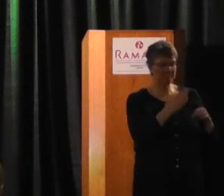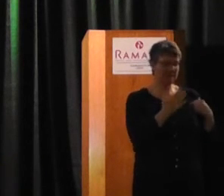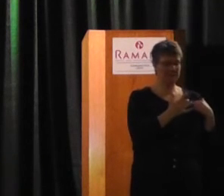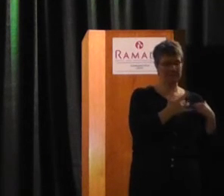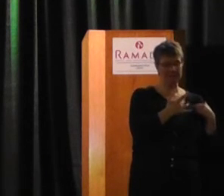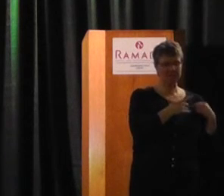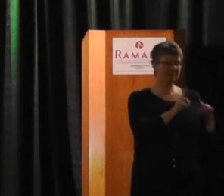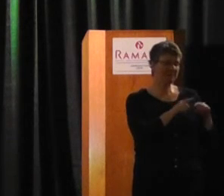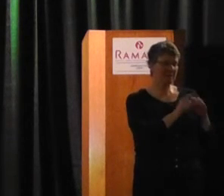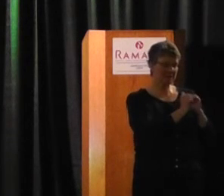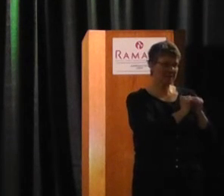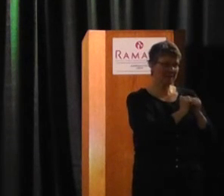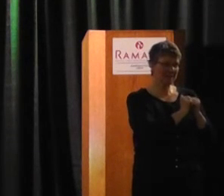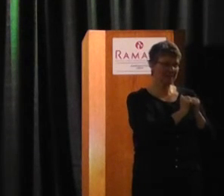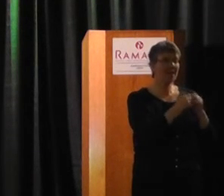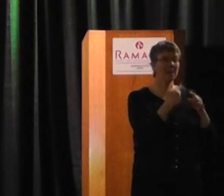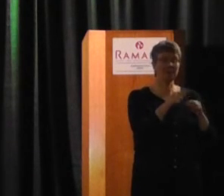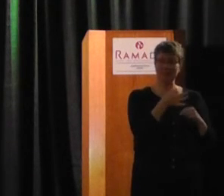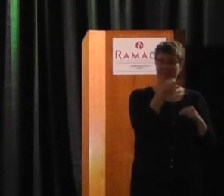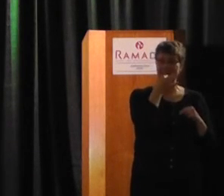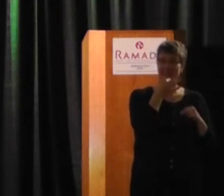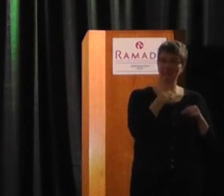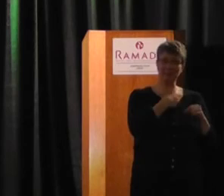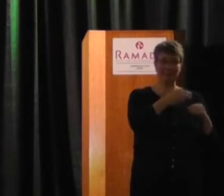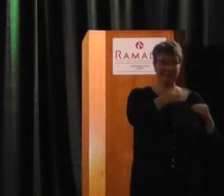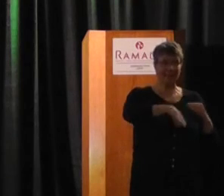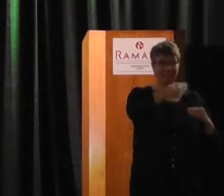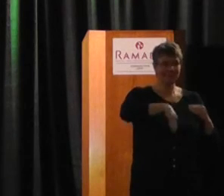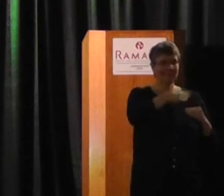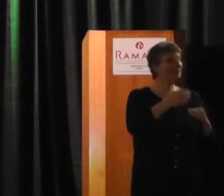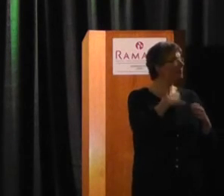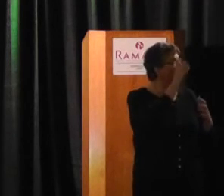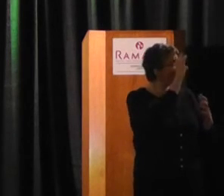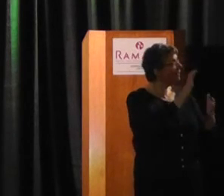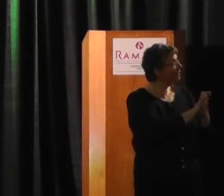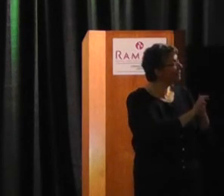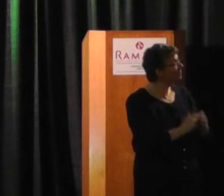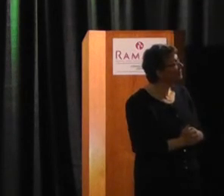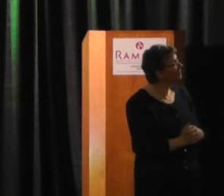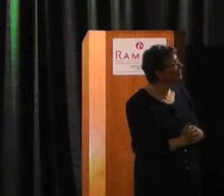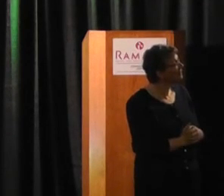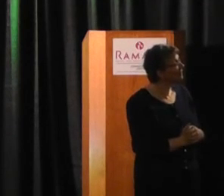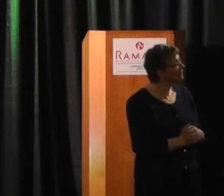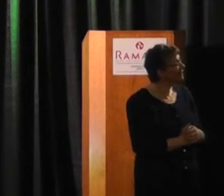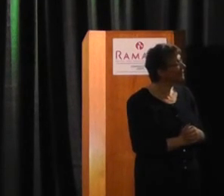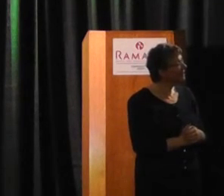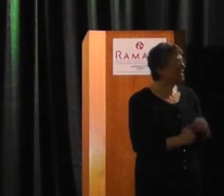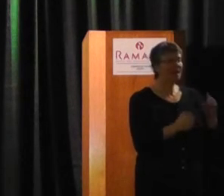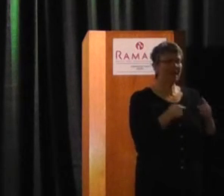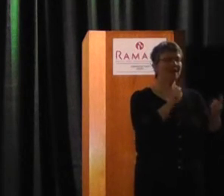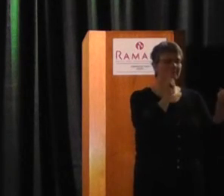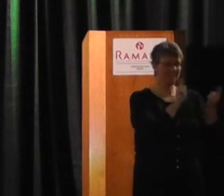that the master of the duct tape is my husband. He is the specialist who had typed me. I met